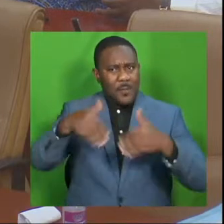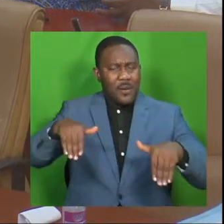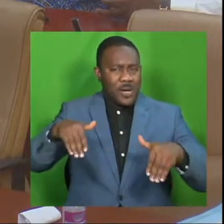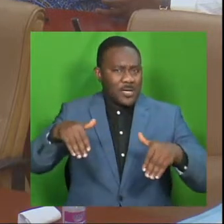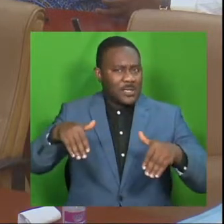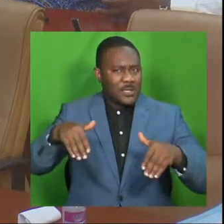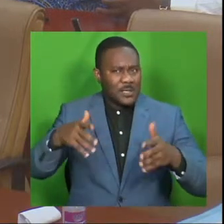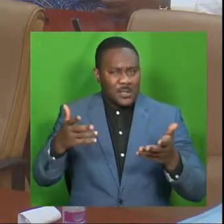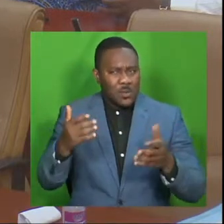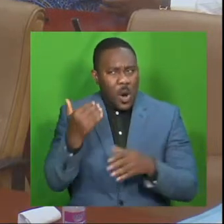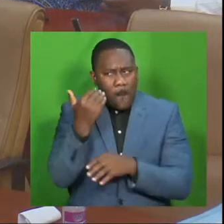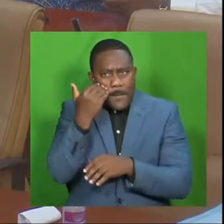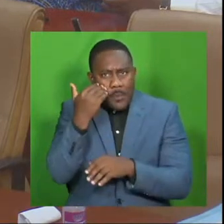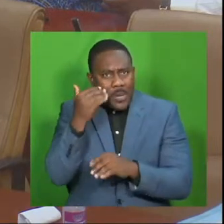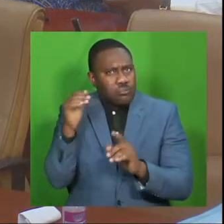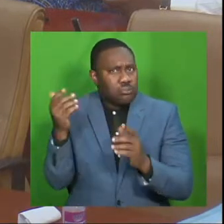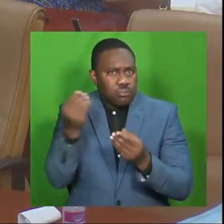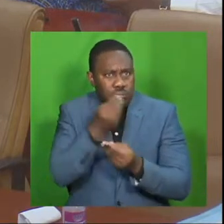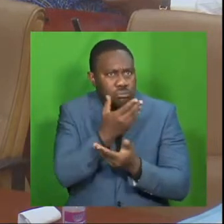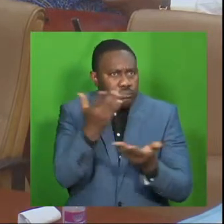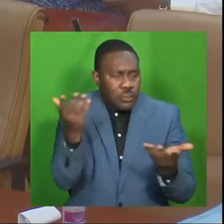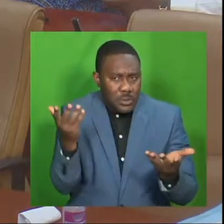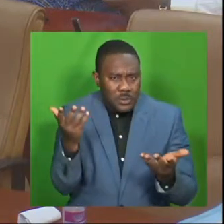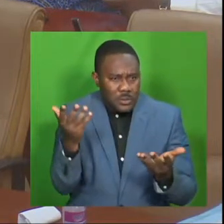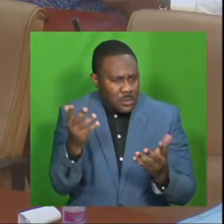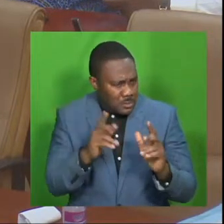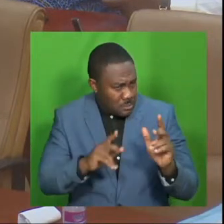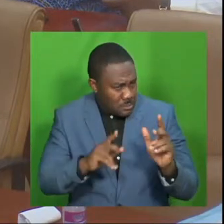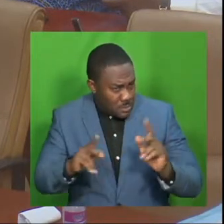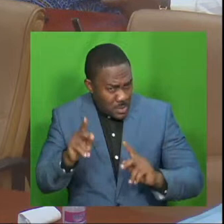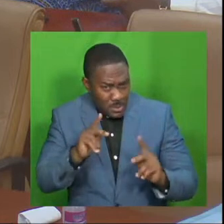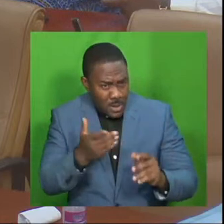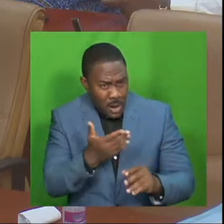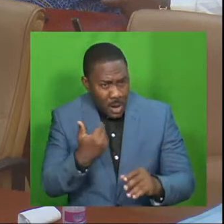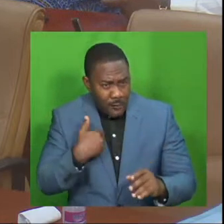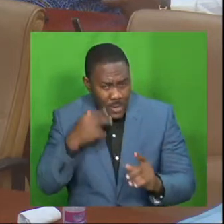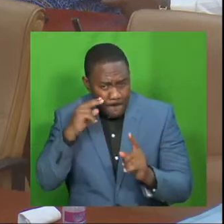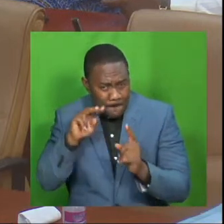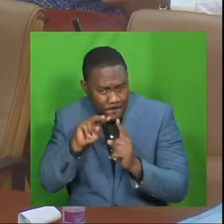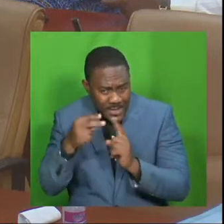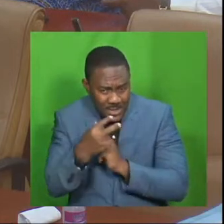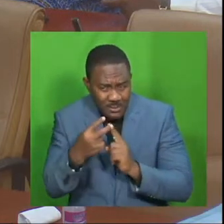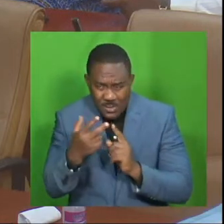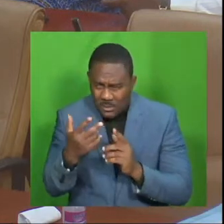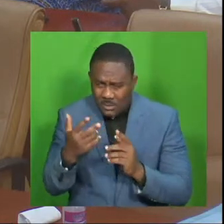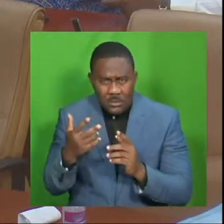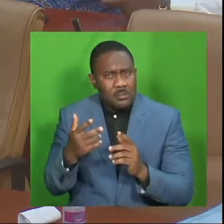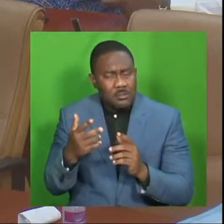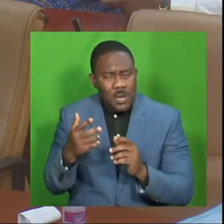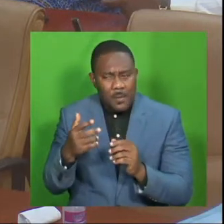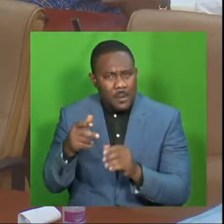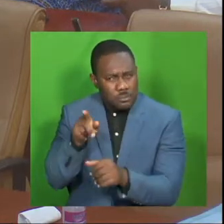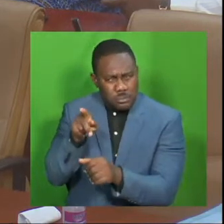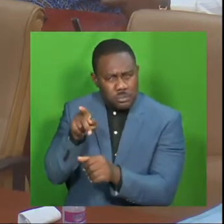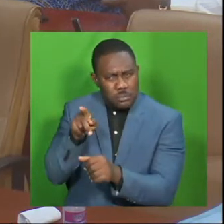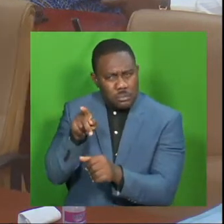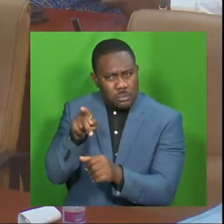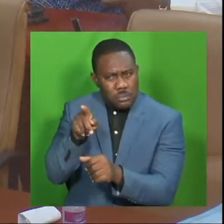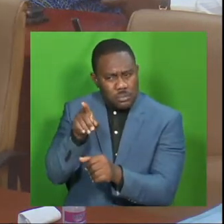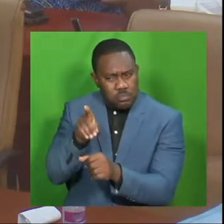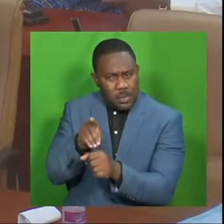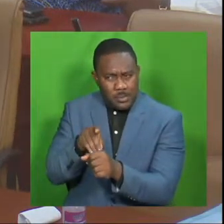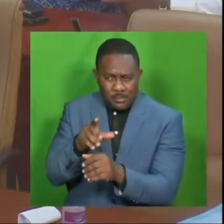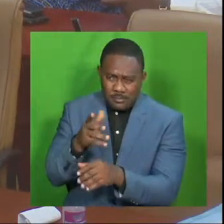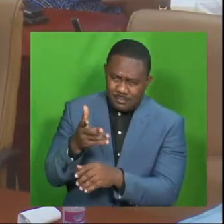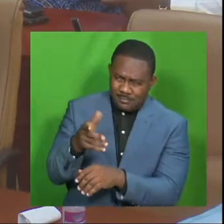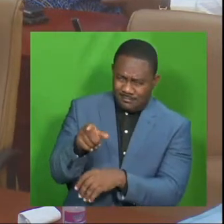lift up the sense of awareness, because people have their own perceptions about disabilities and then the way